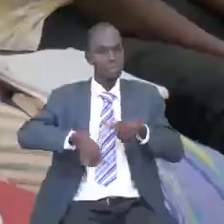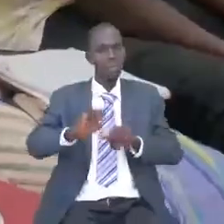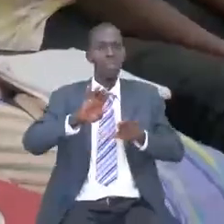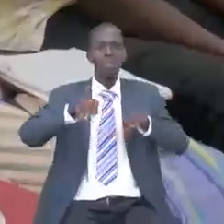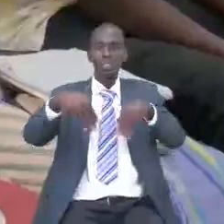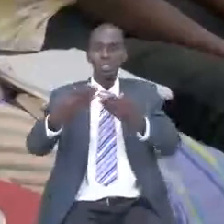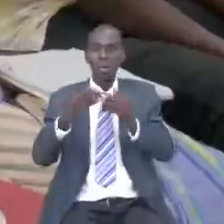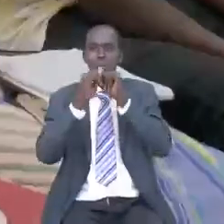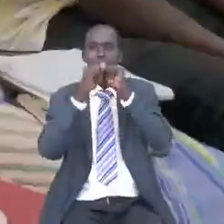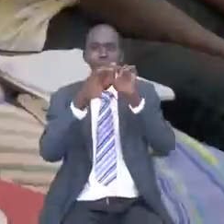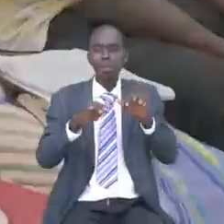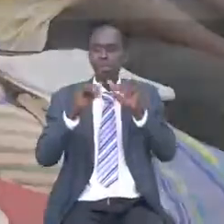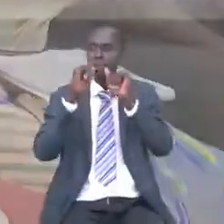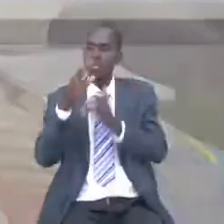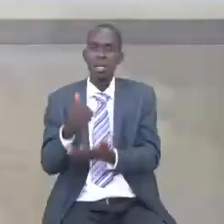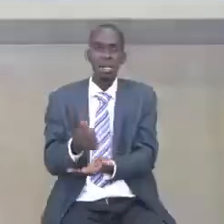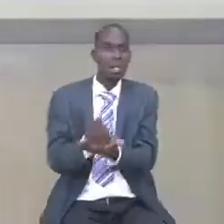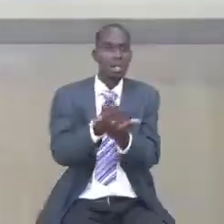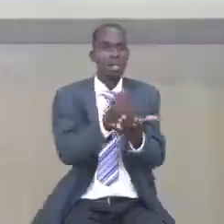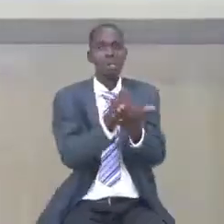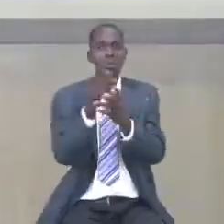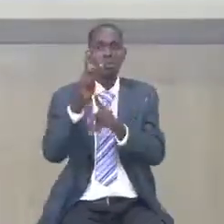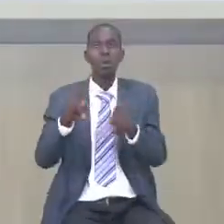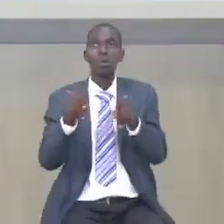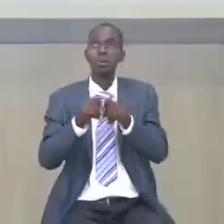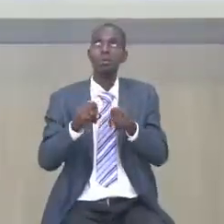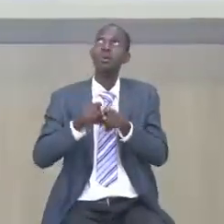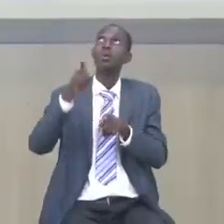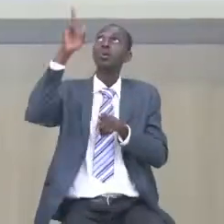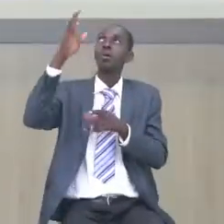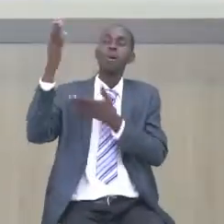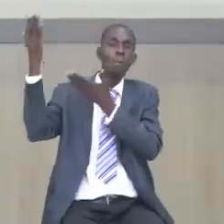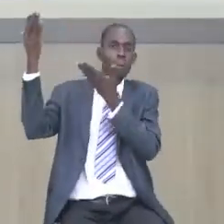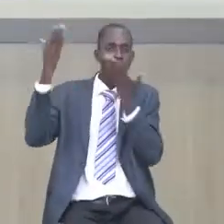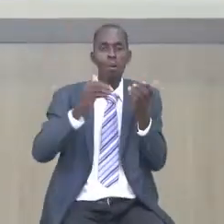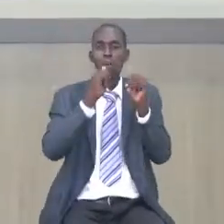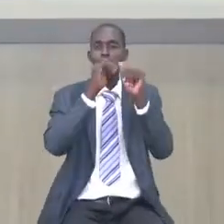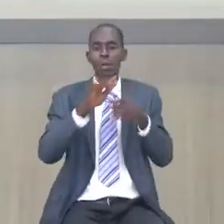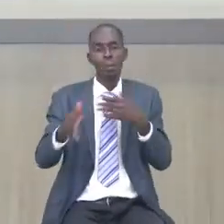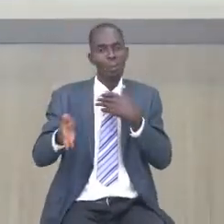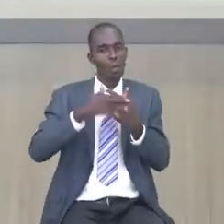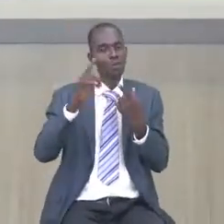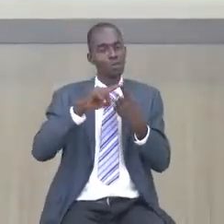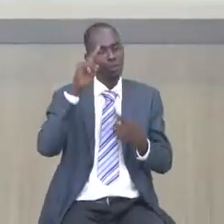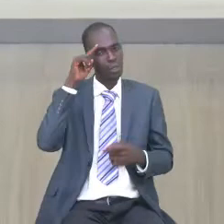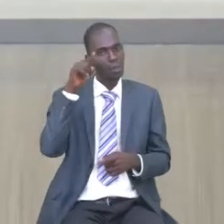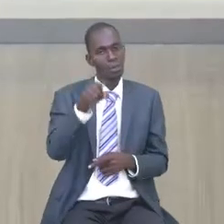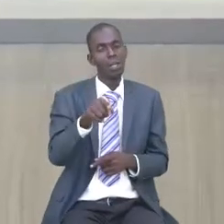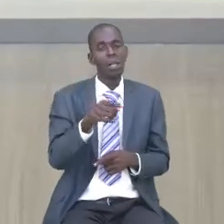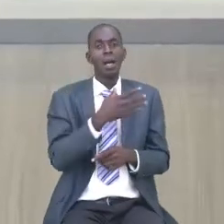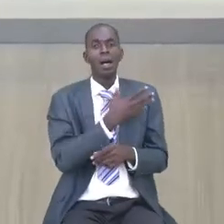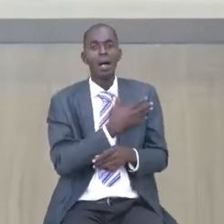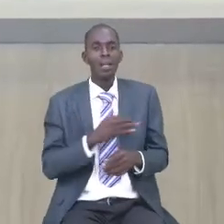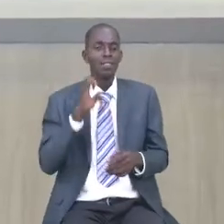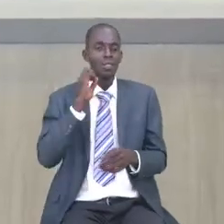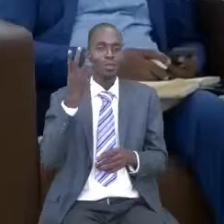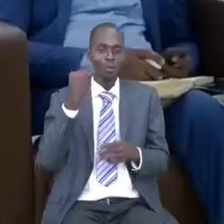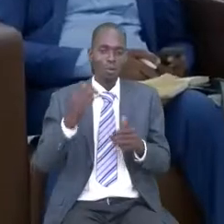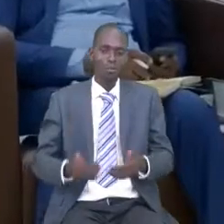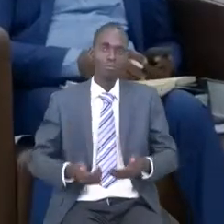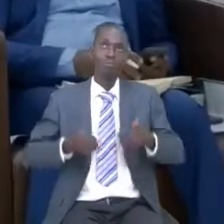also brought blessing to him. He was promoted every stage of the way. I'm talking about